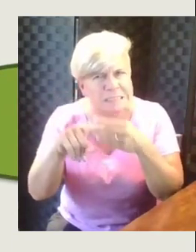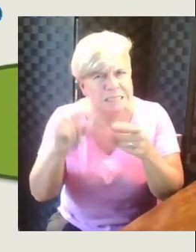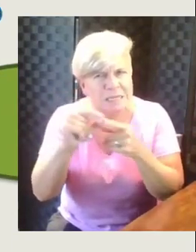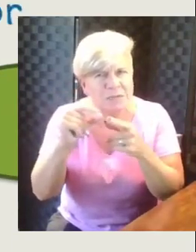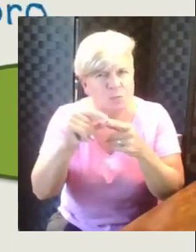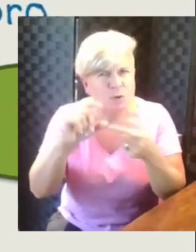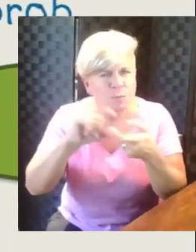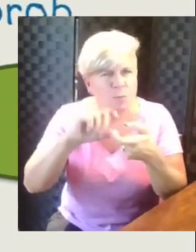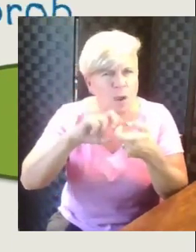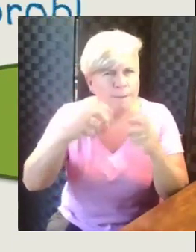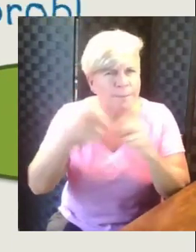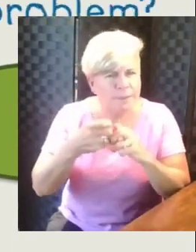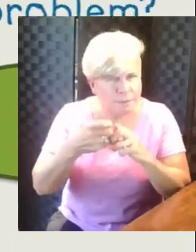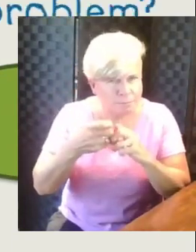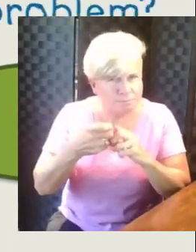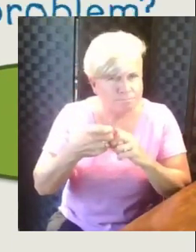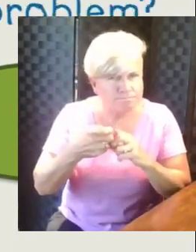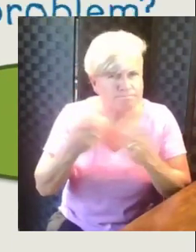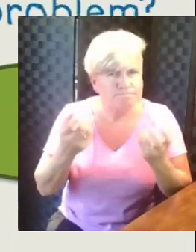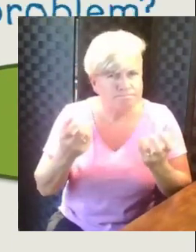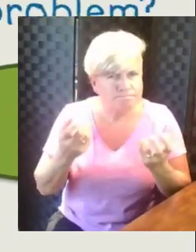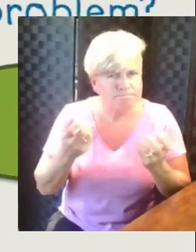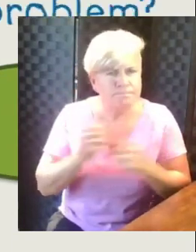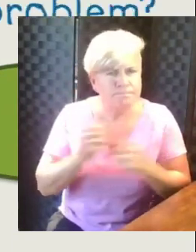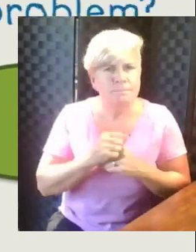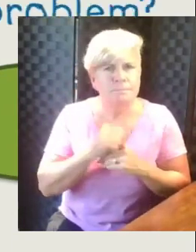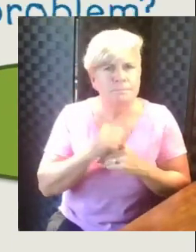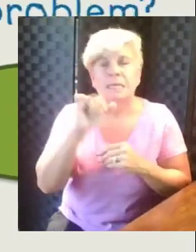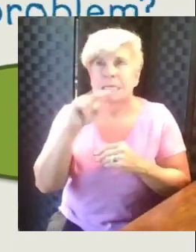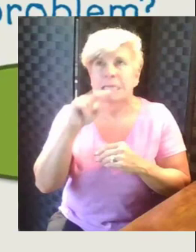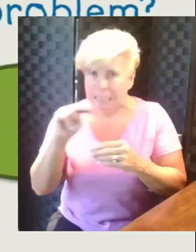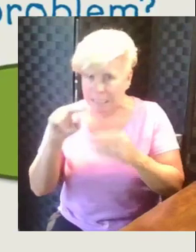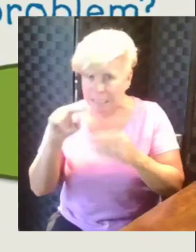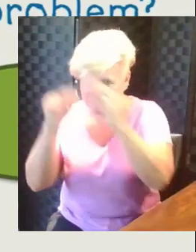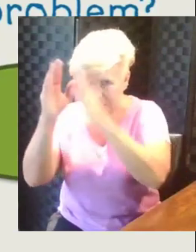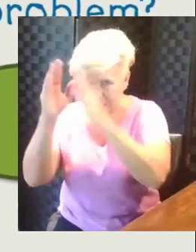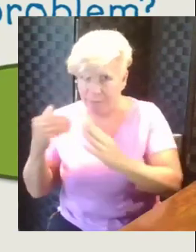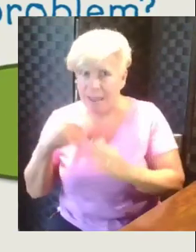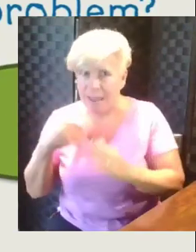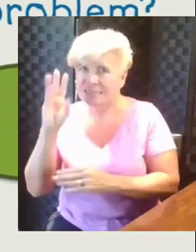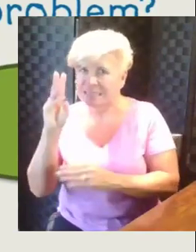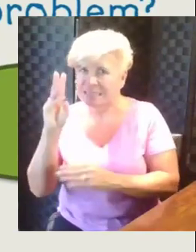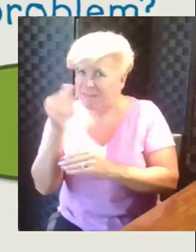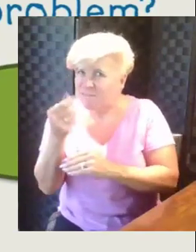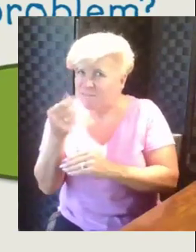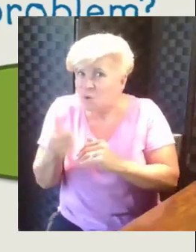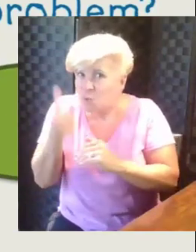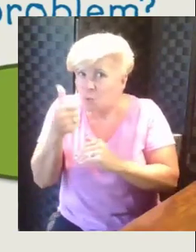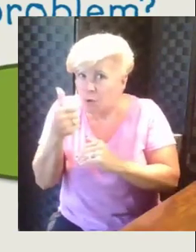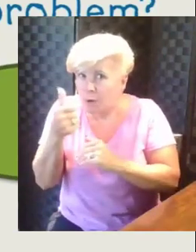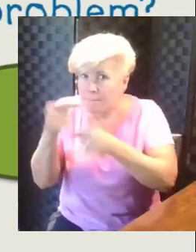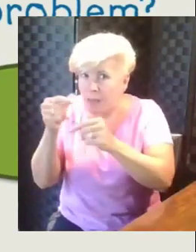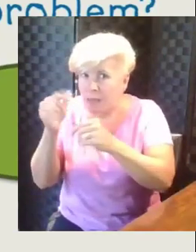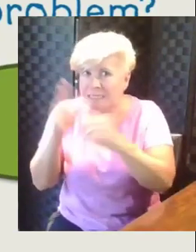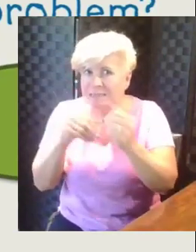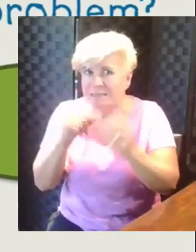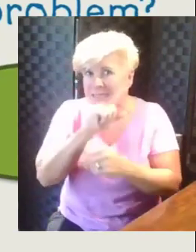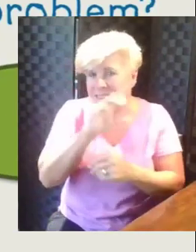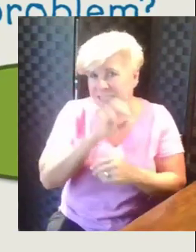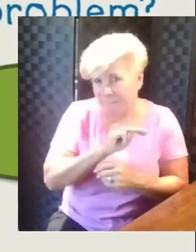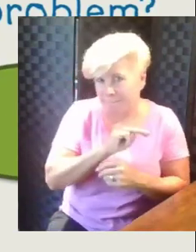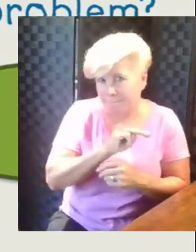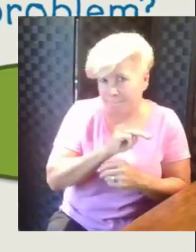Let's see, what information is in this word problem? Ian's tower has 6 fewer blocks than